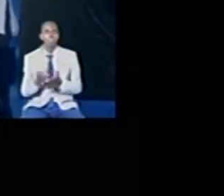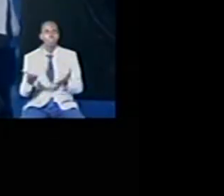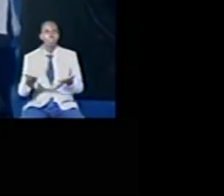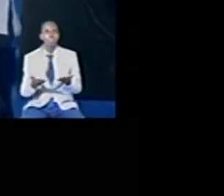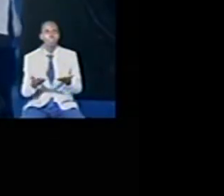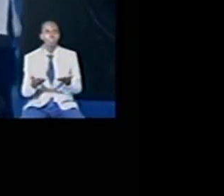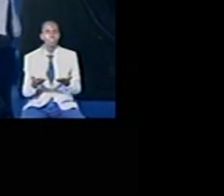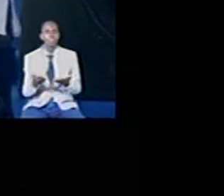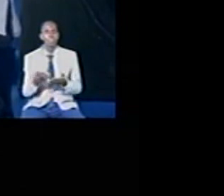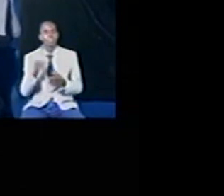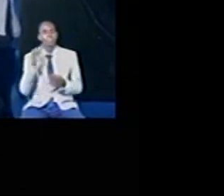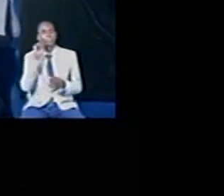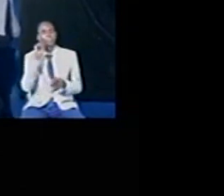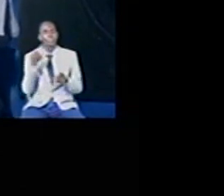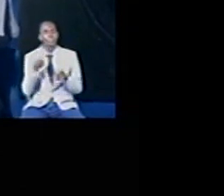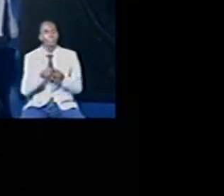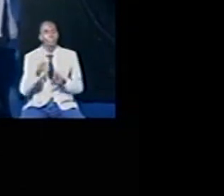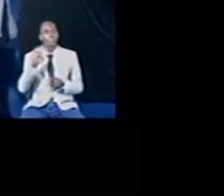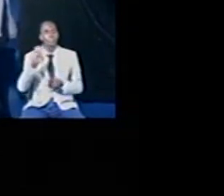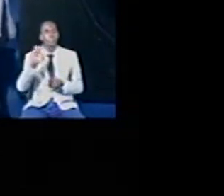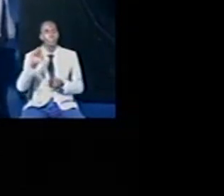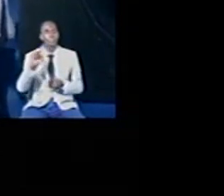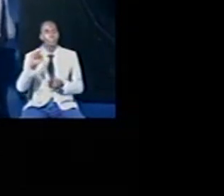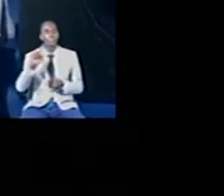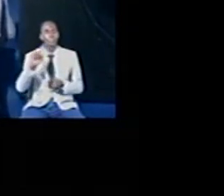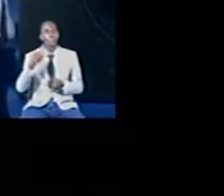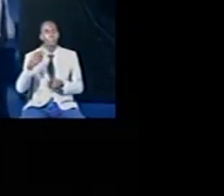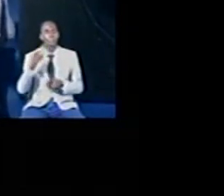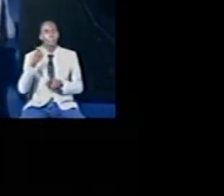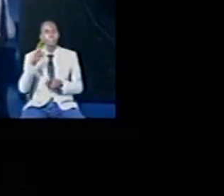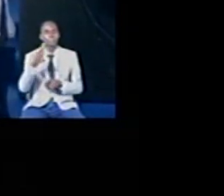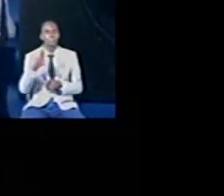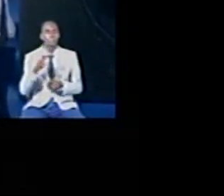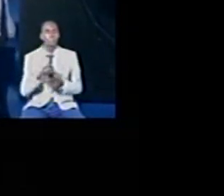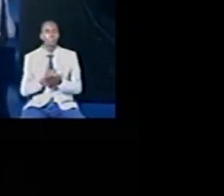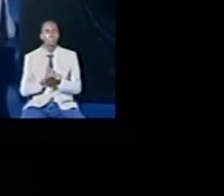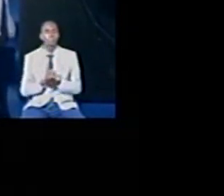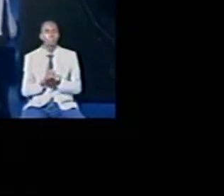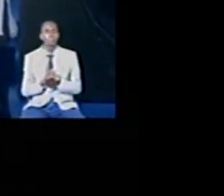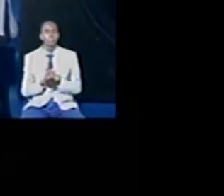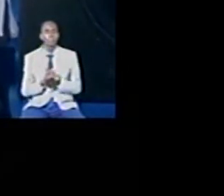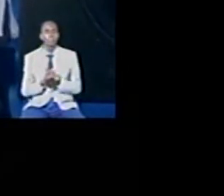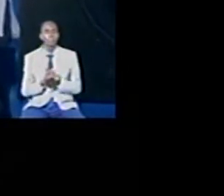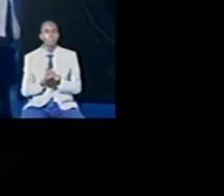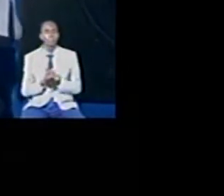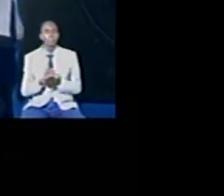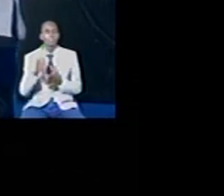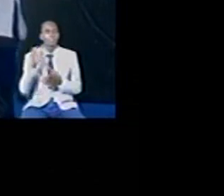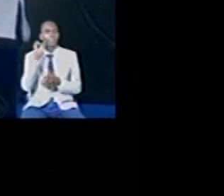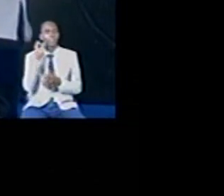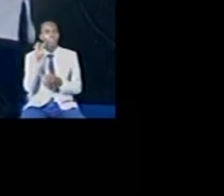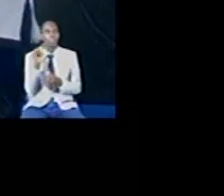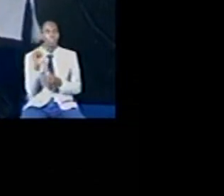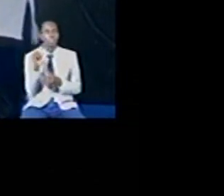Abaton Esther from Amolasho District. She's been diagnosed